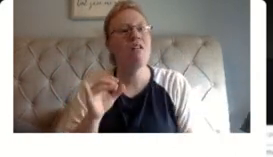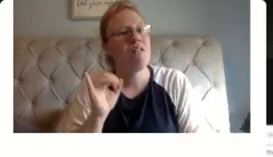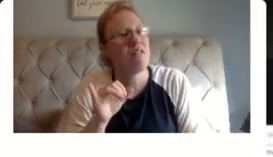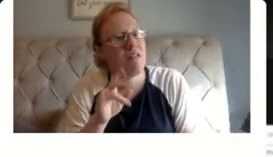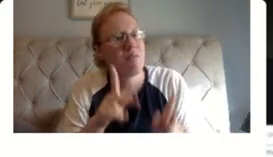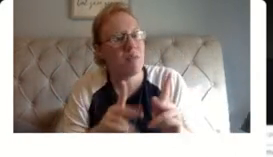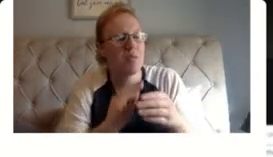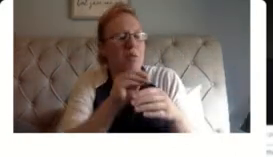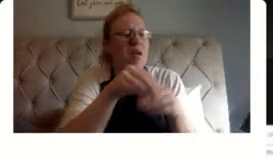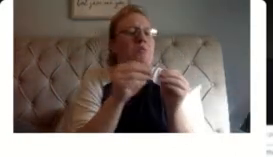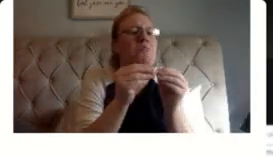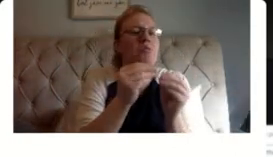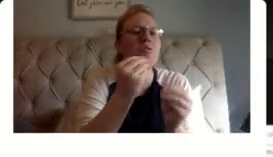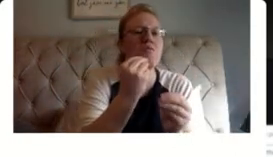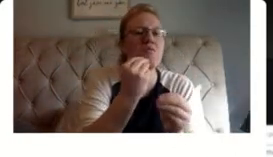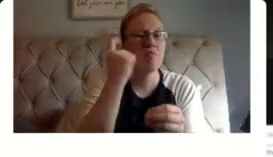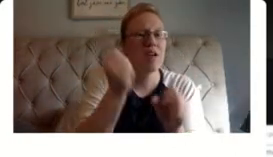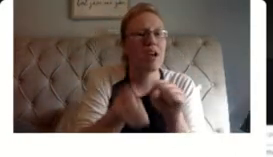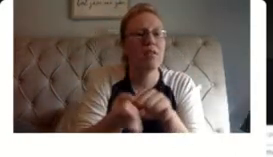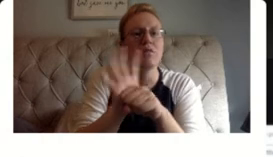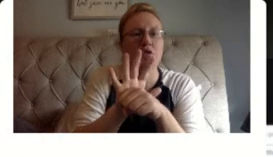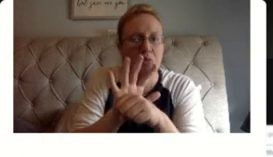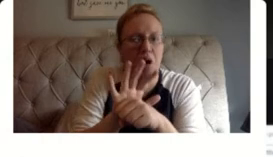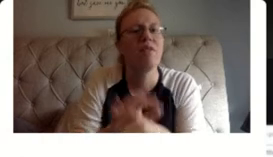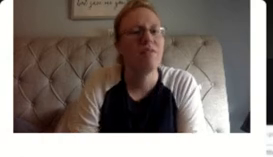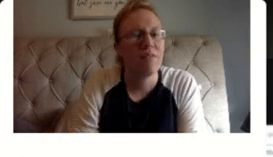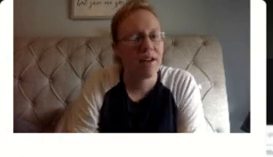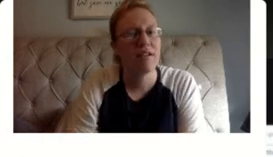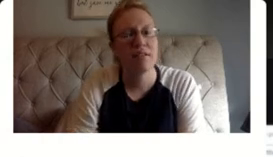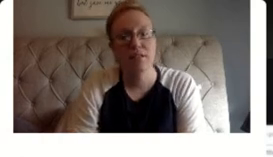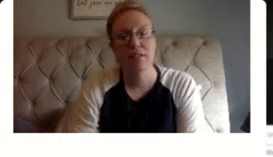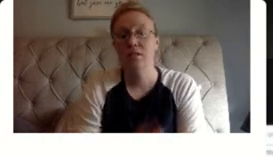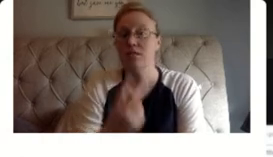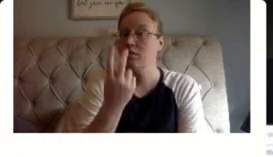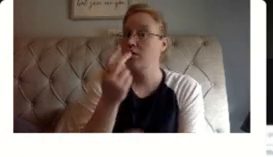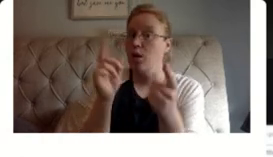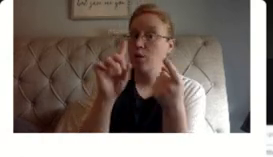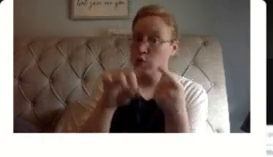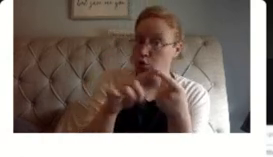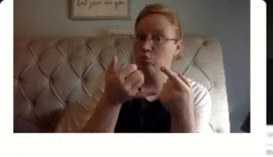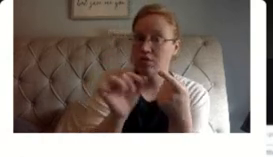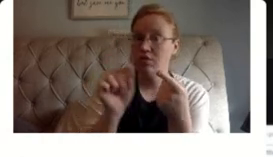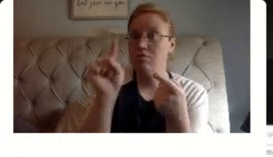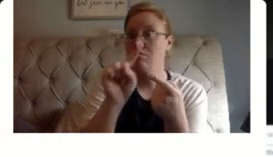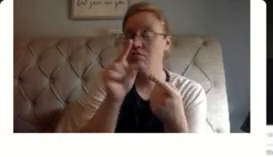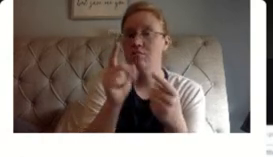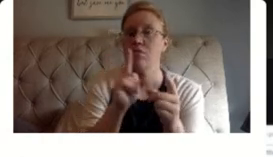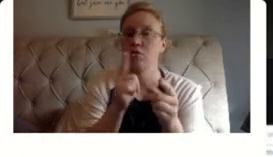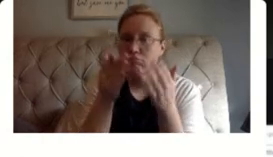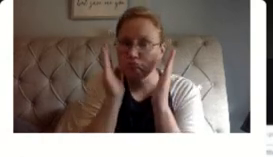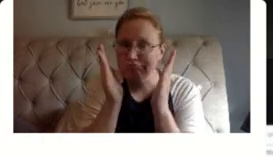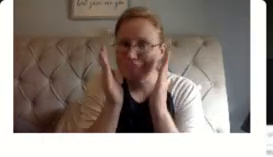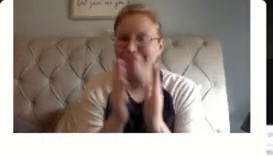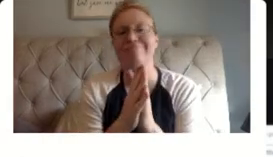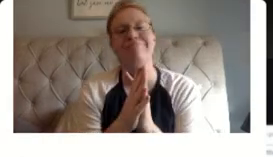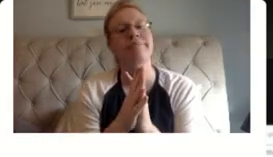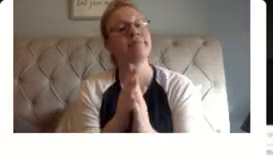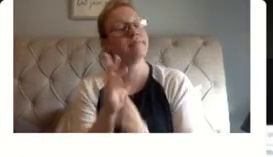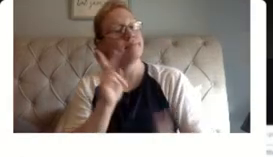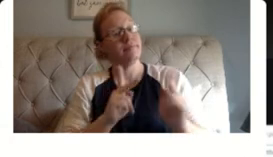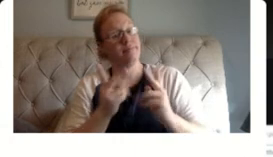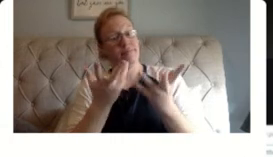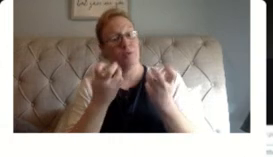planting more food because they're of the coronavirus. Okay, our twos are still circled, so pay attention every time there's a two. People